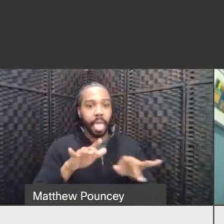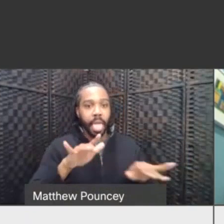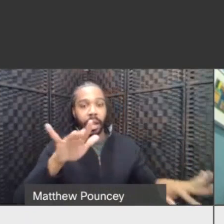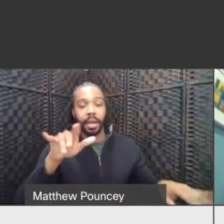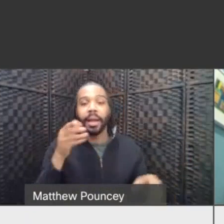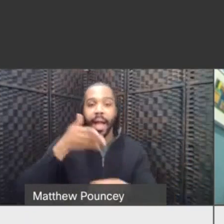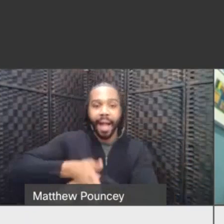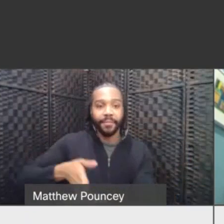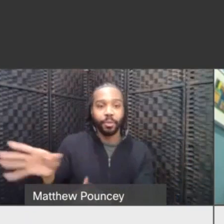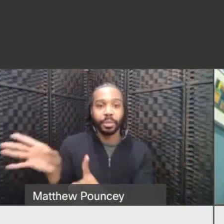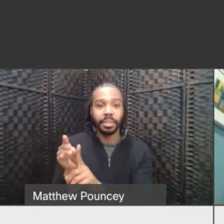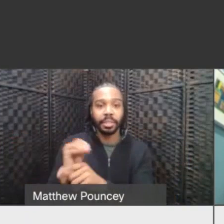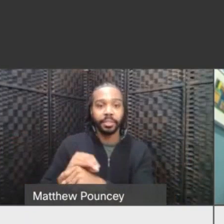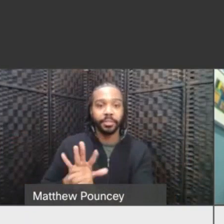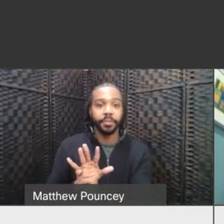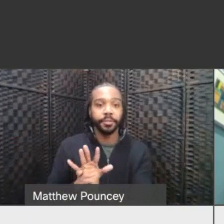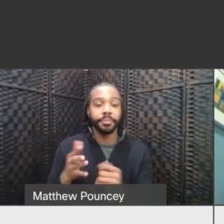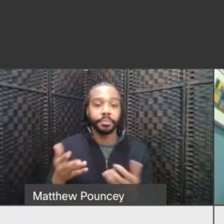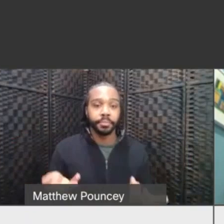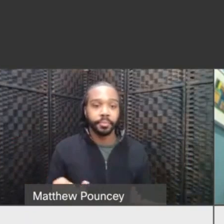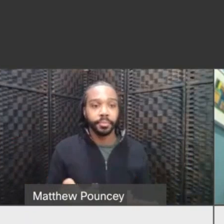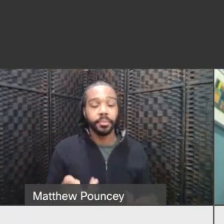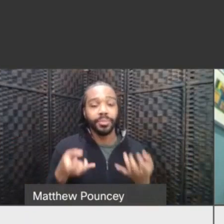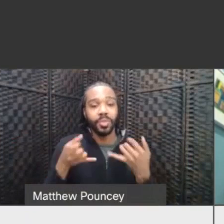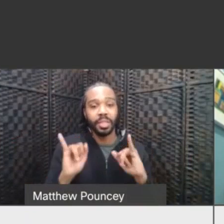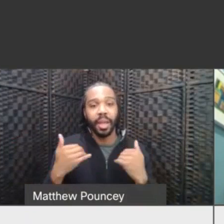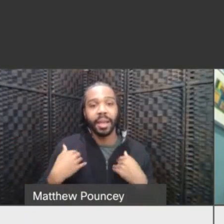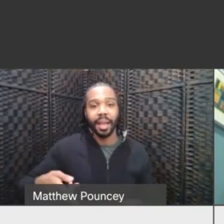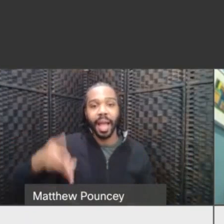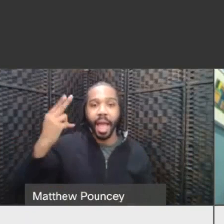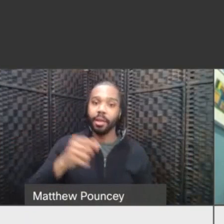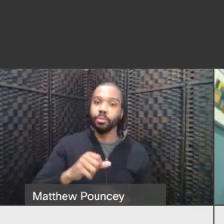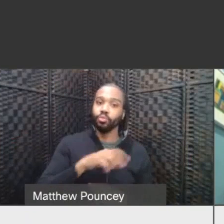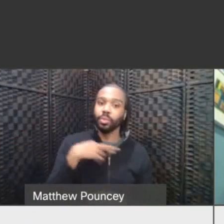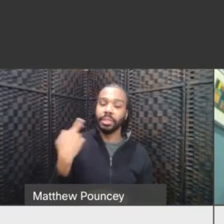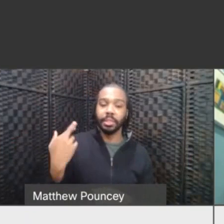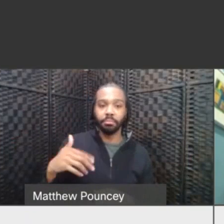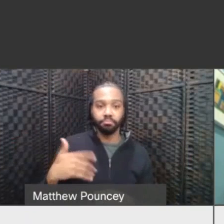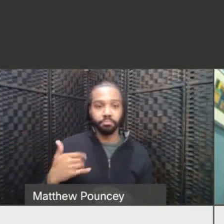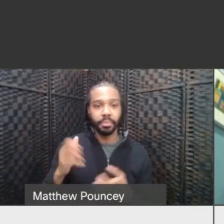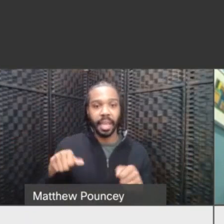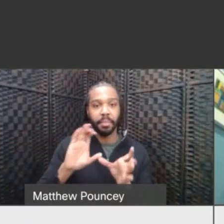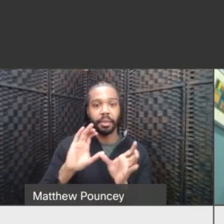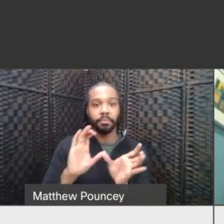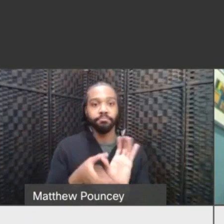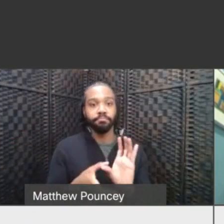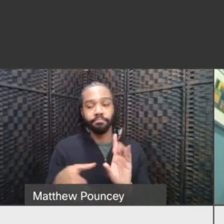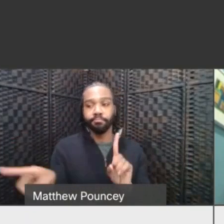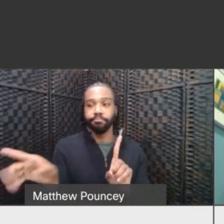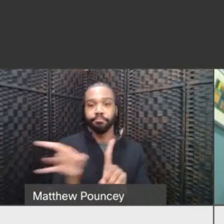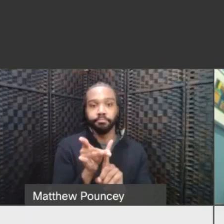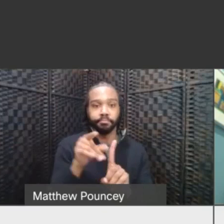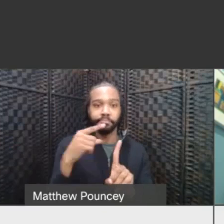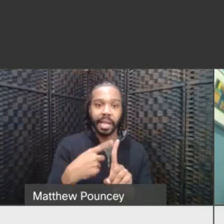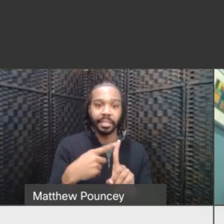COVID, and there's also still, high risk for converting to be COVID positive well after